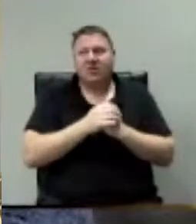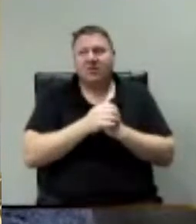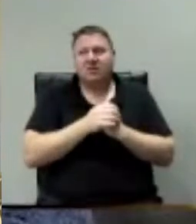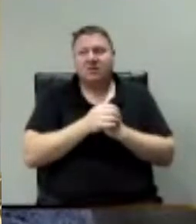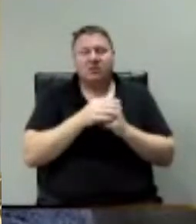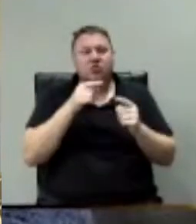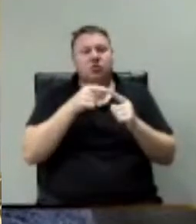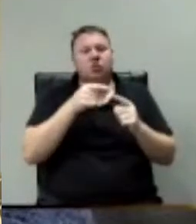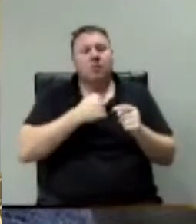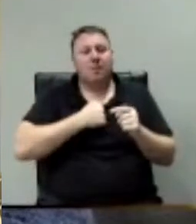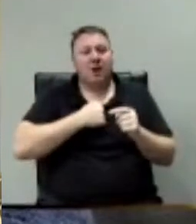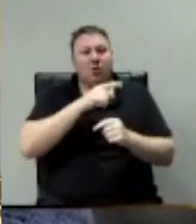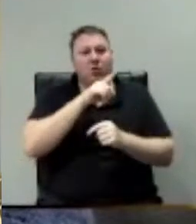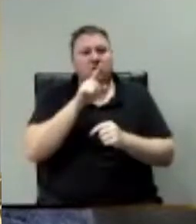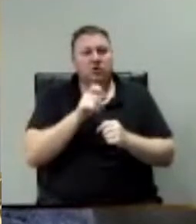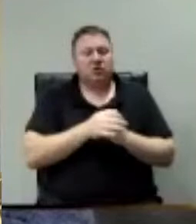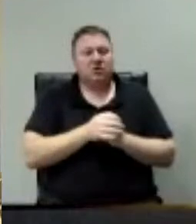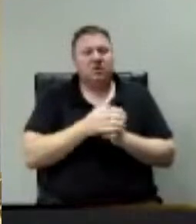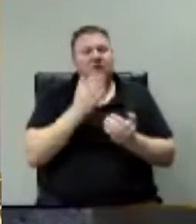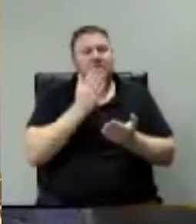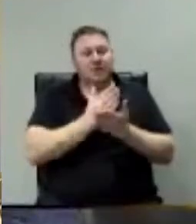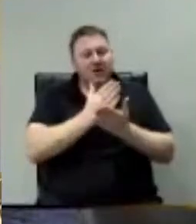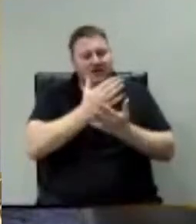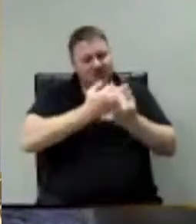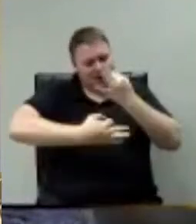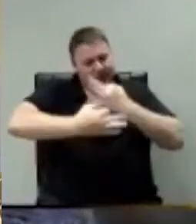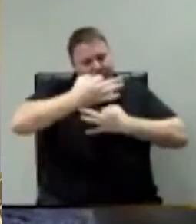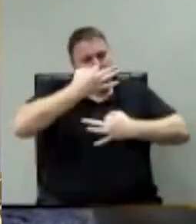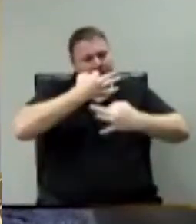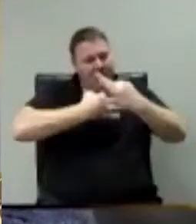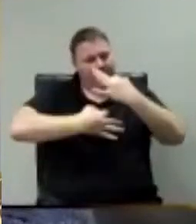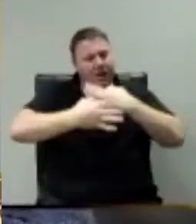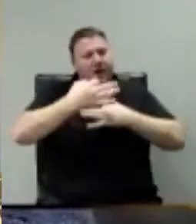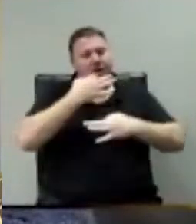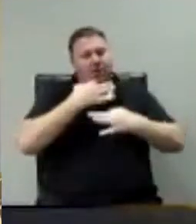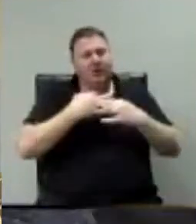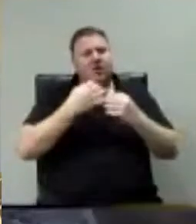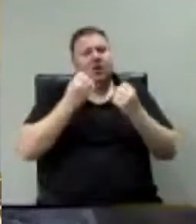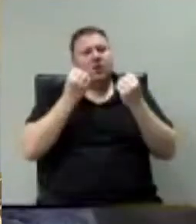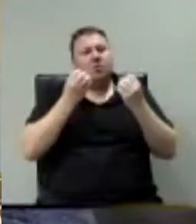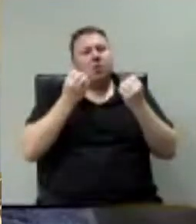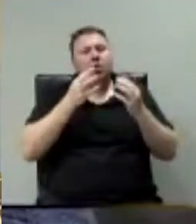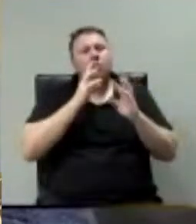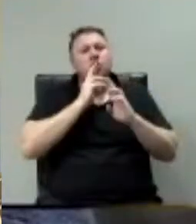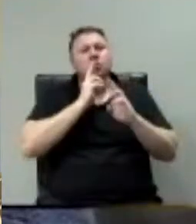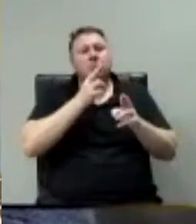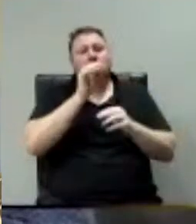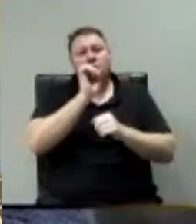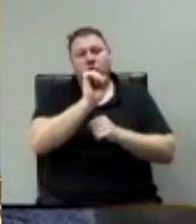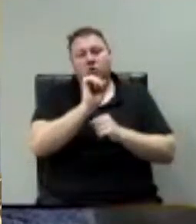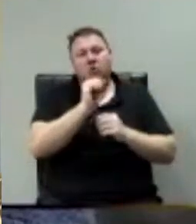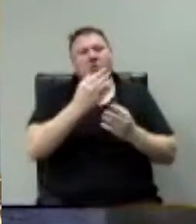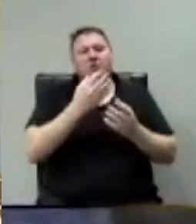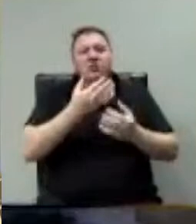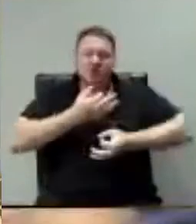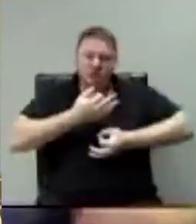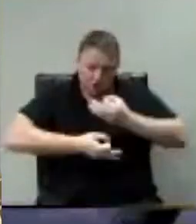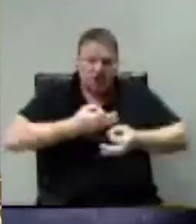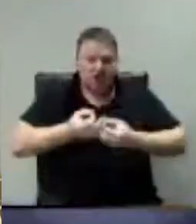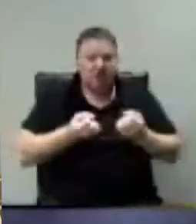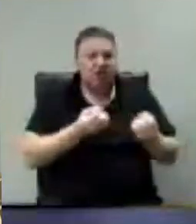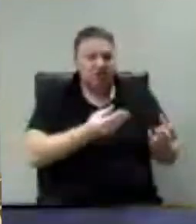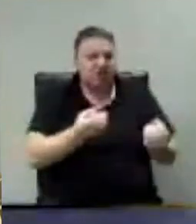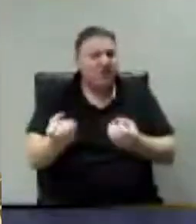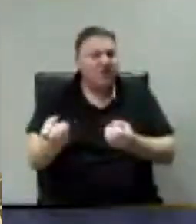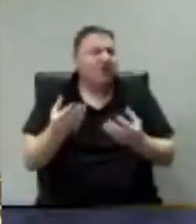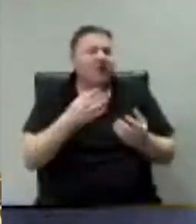to my question. When you must elaborate on most of your responses, you had suggestions, a lot